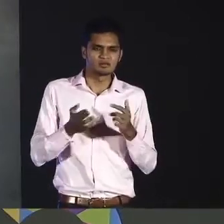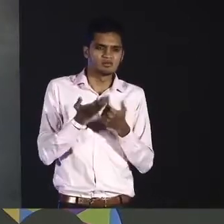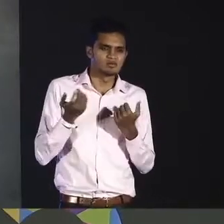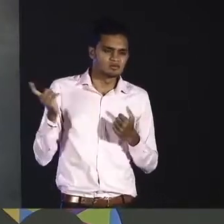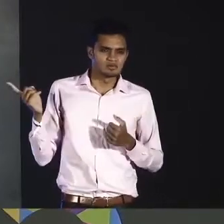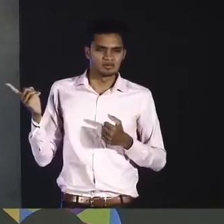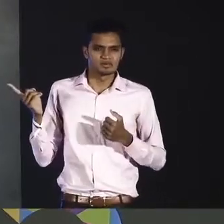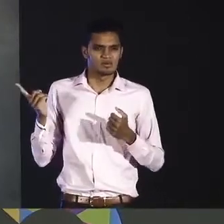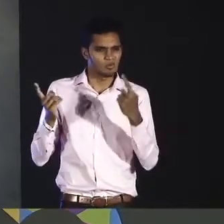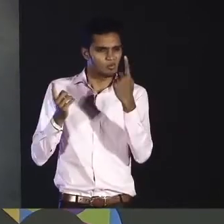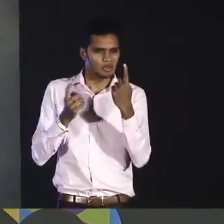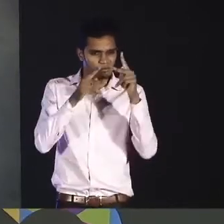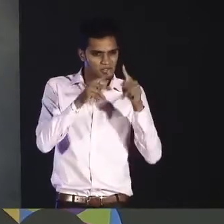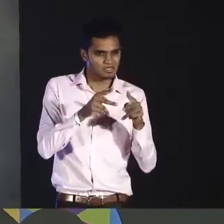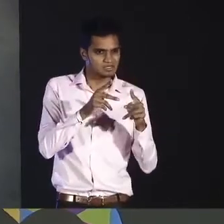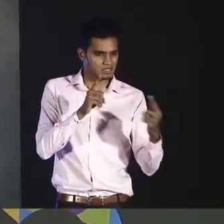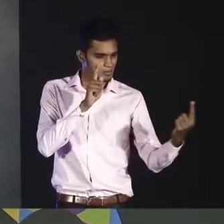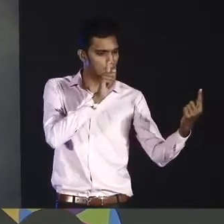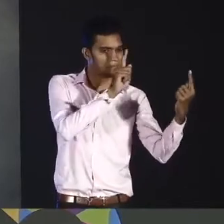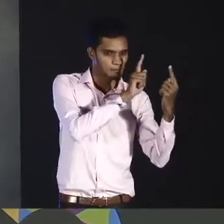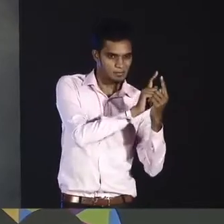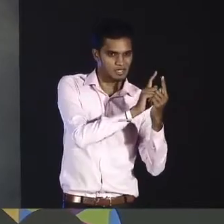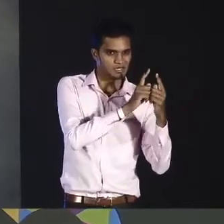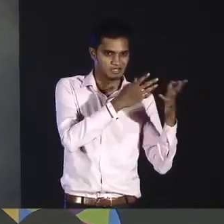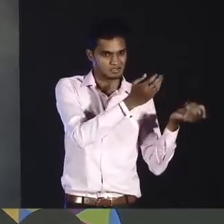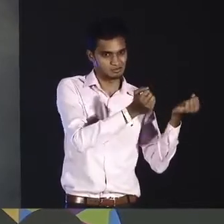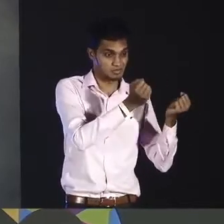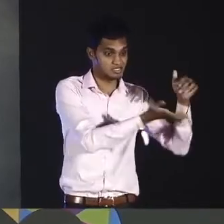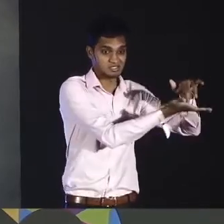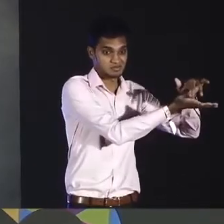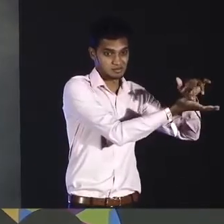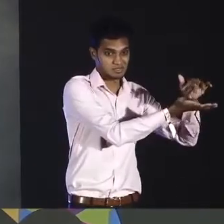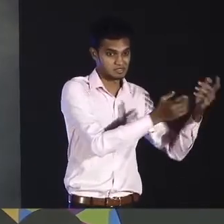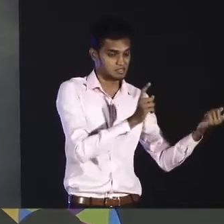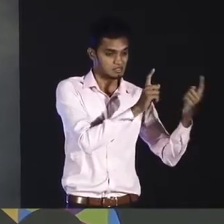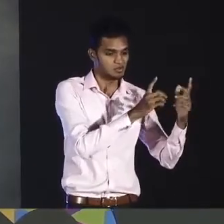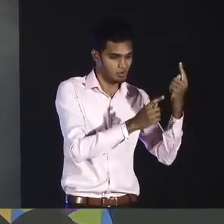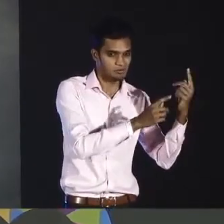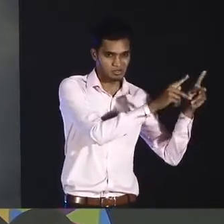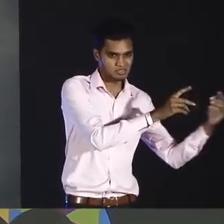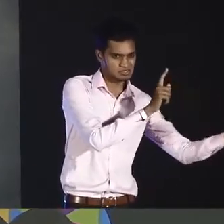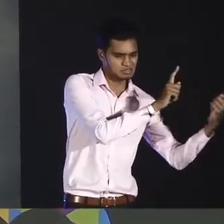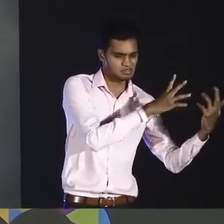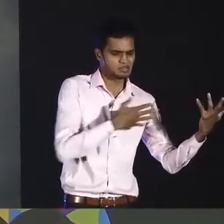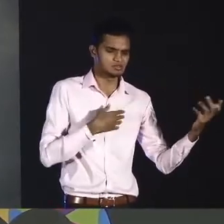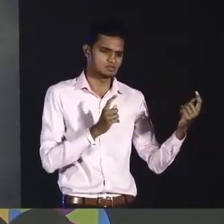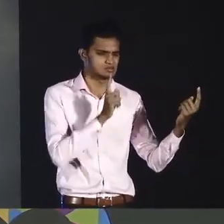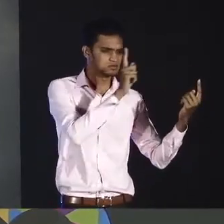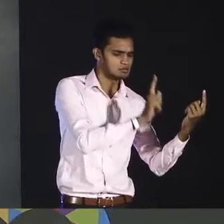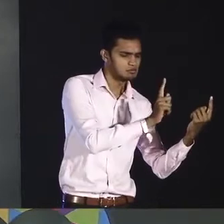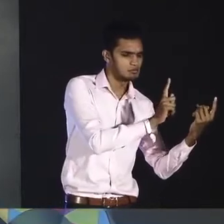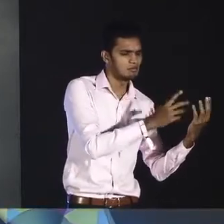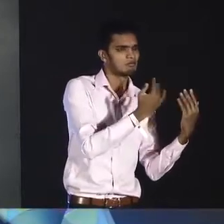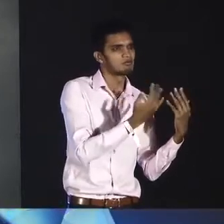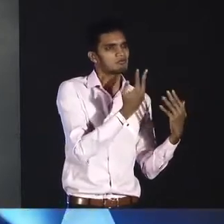was supposed to come and pick me up at the bus stand. So when I reached there, I thought that there will be somebody, but unfortunately